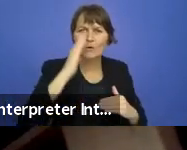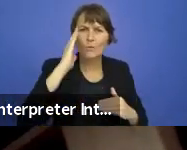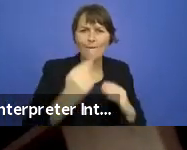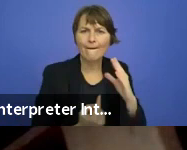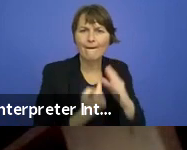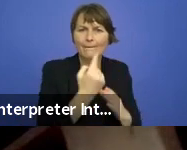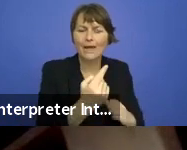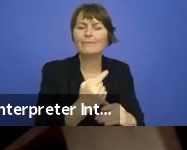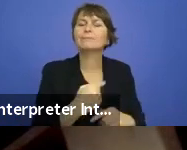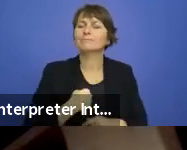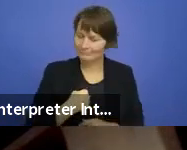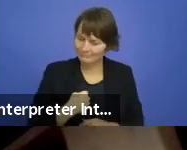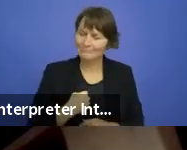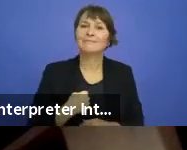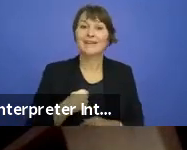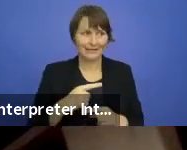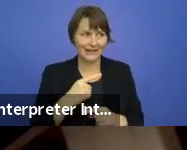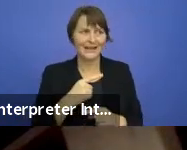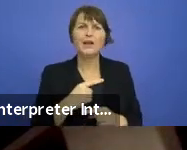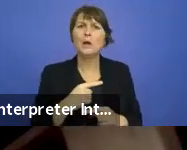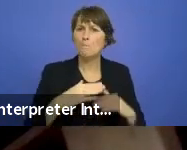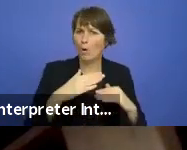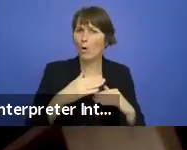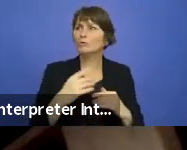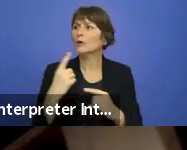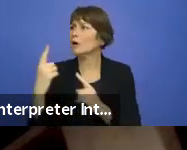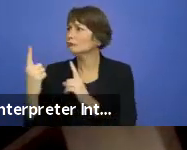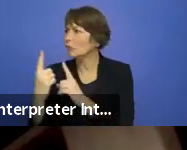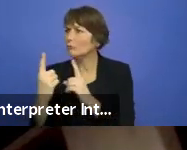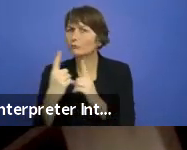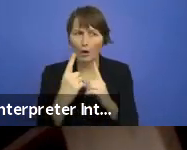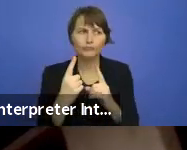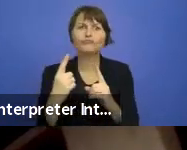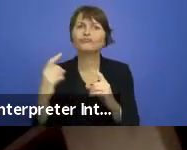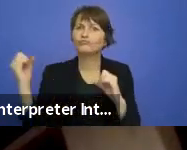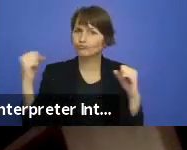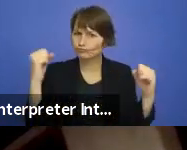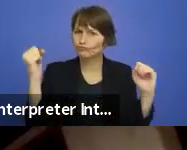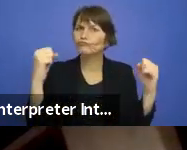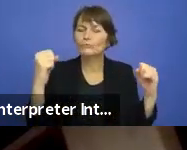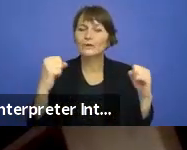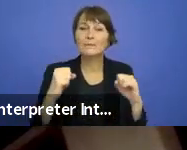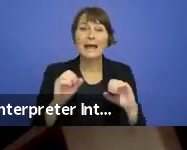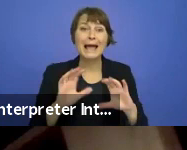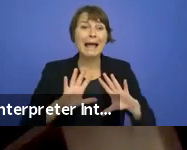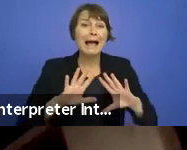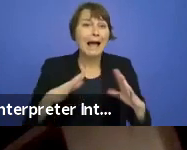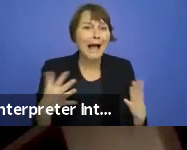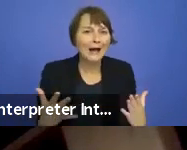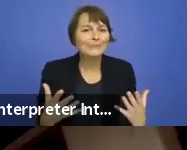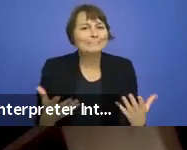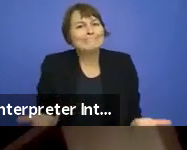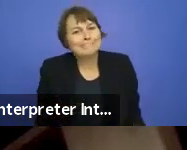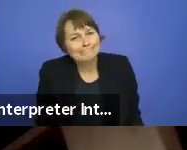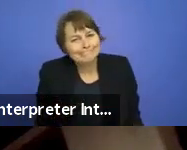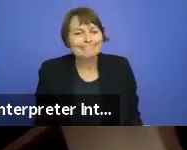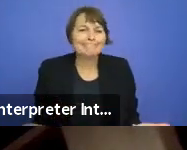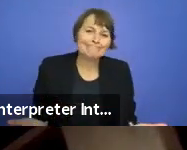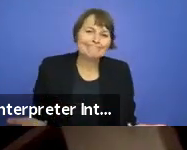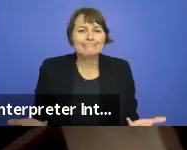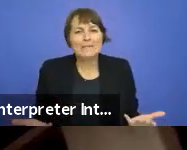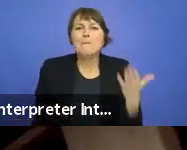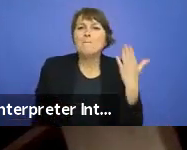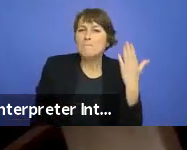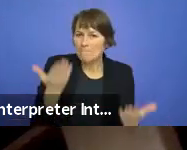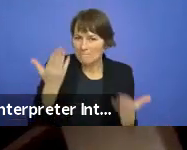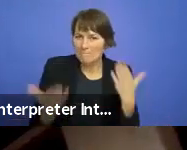seems the majority of the people I have spoken to agree. We may not know how to make it happen. Perhaps the shows themselves will have to